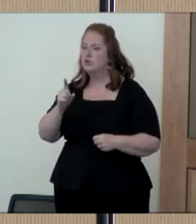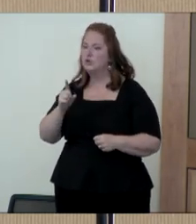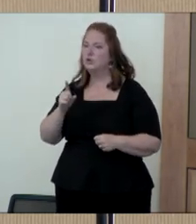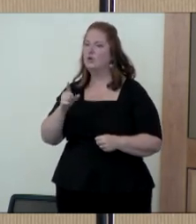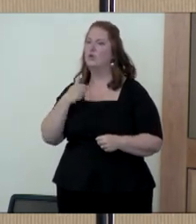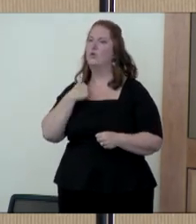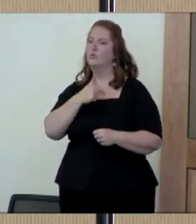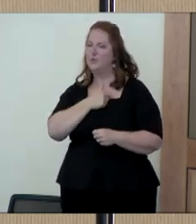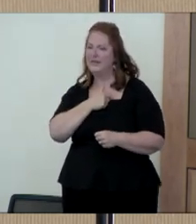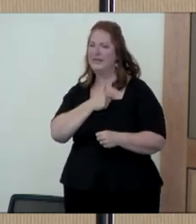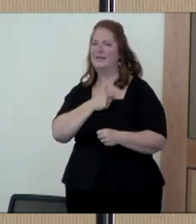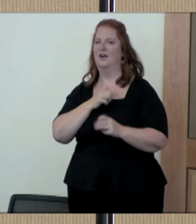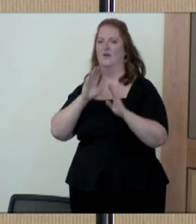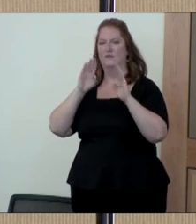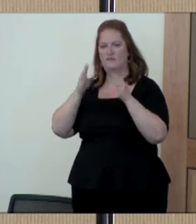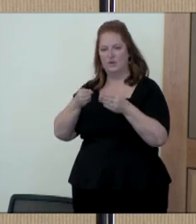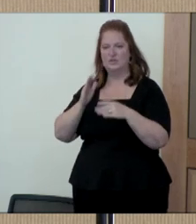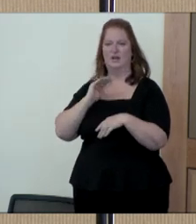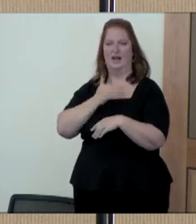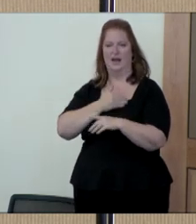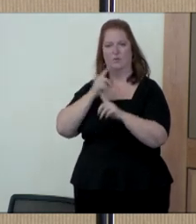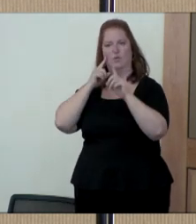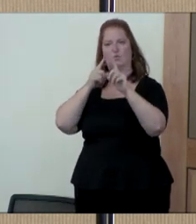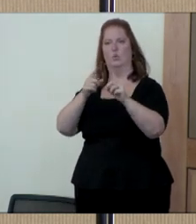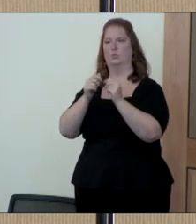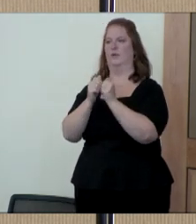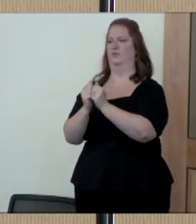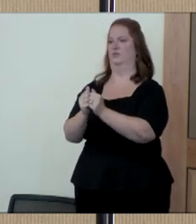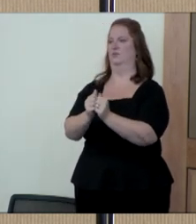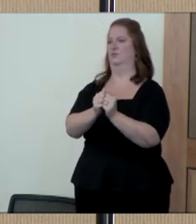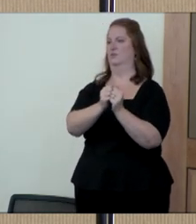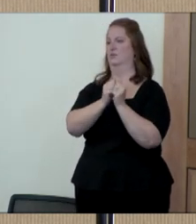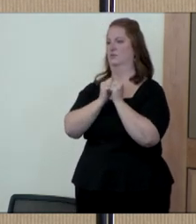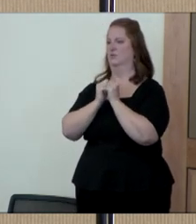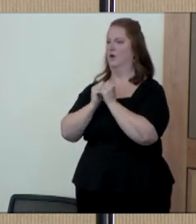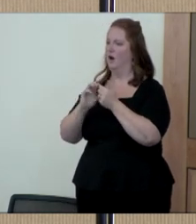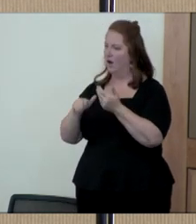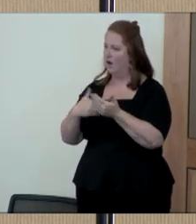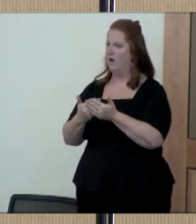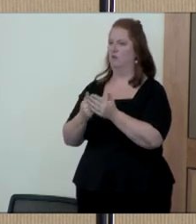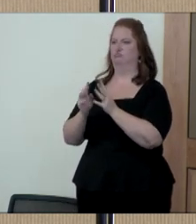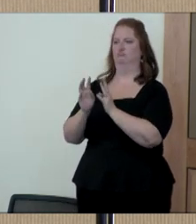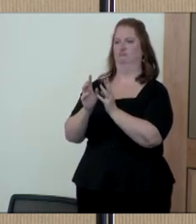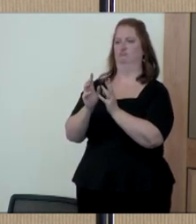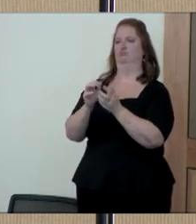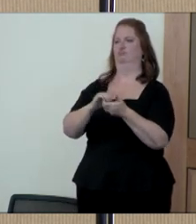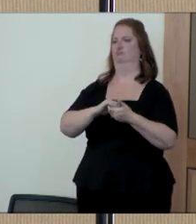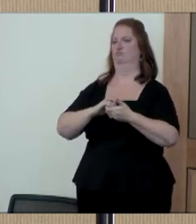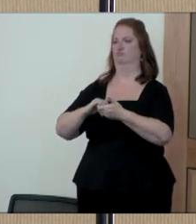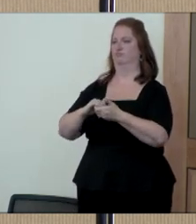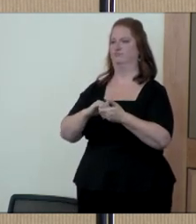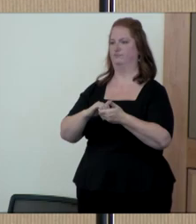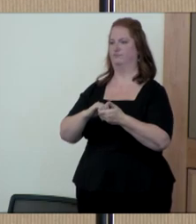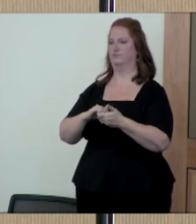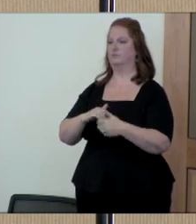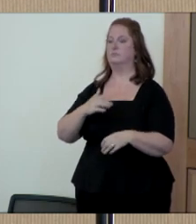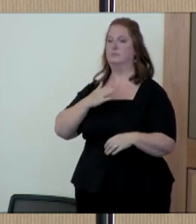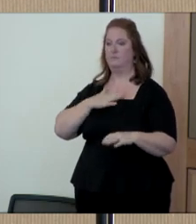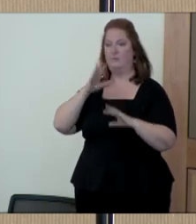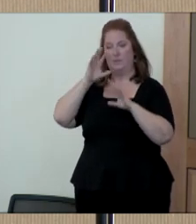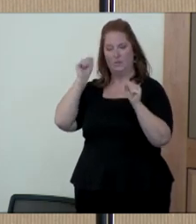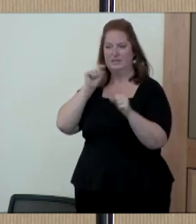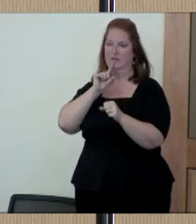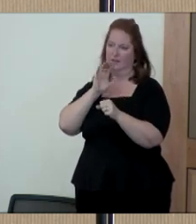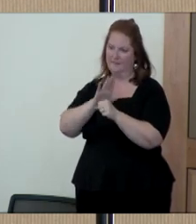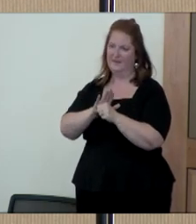are collectively focused on our mission. We're all together. This presidency is dedicated to